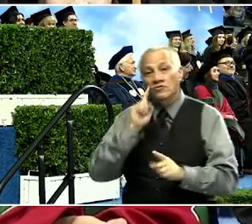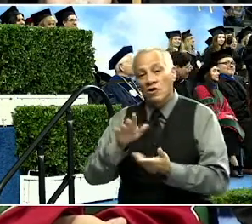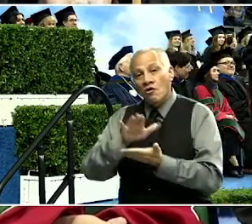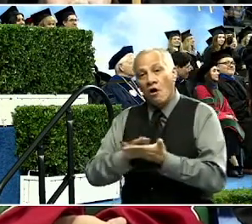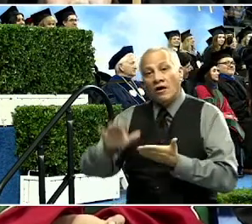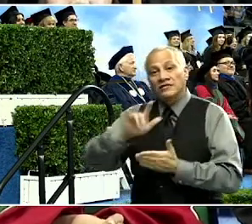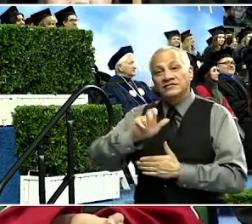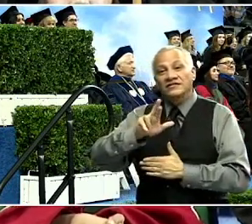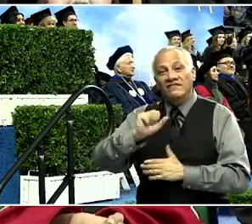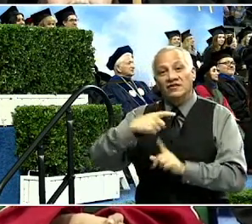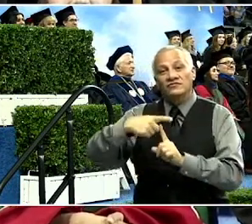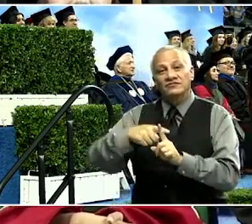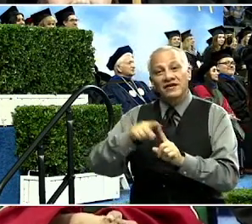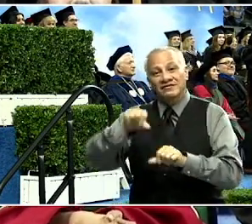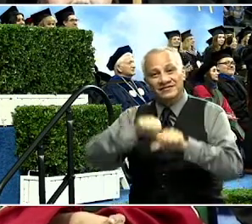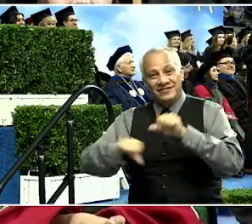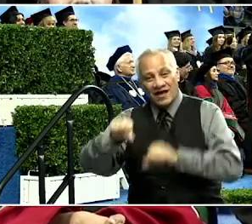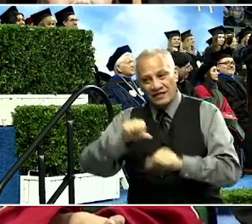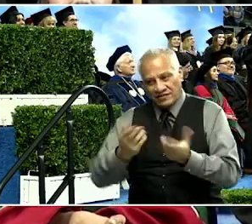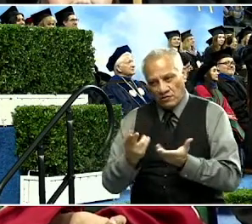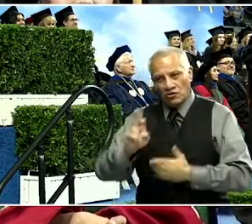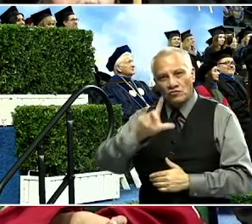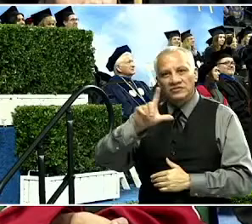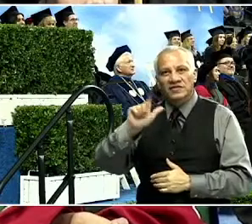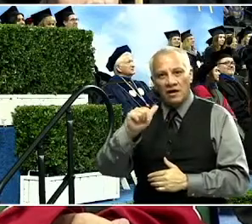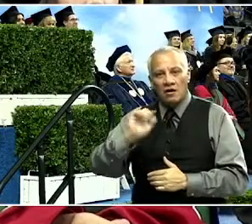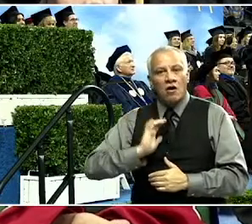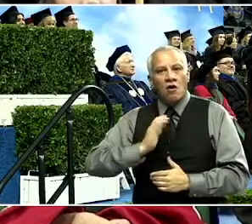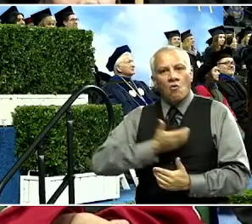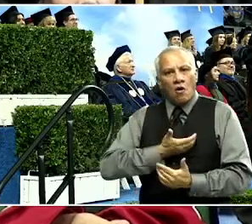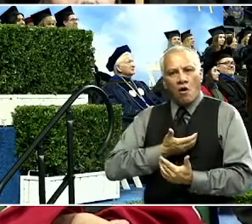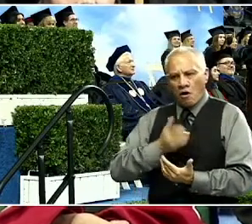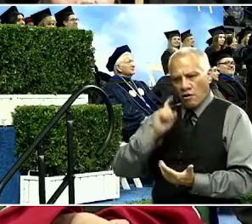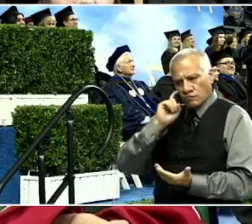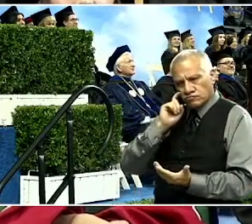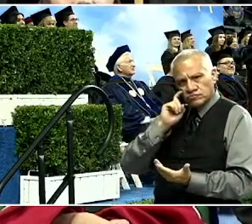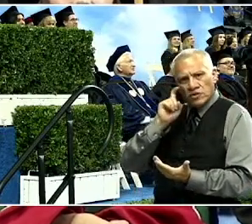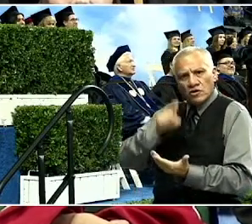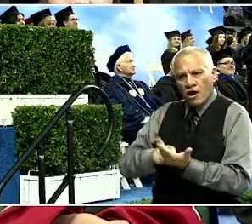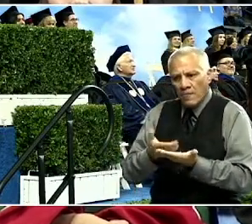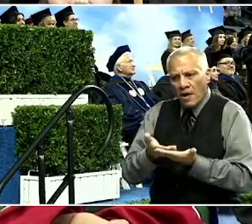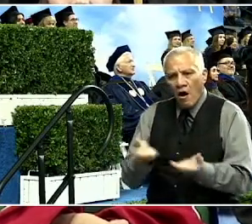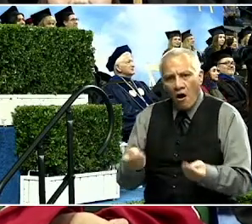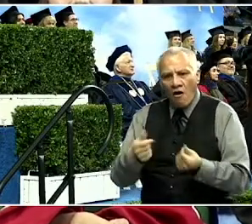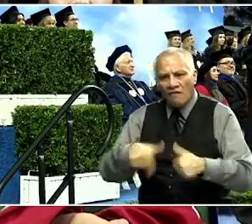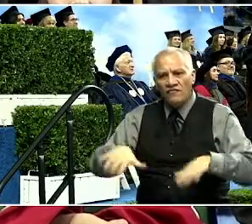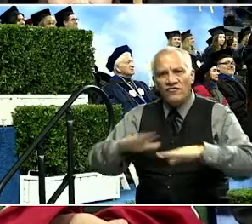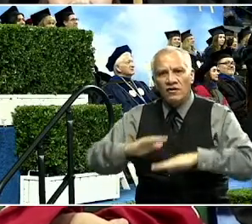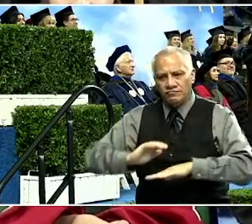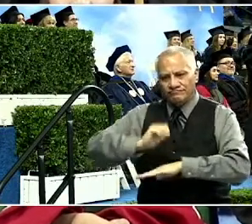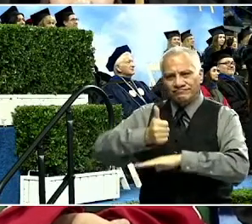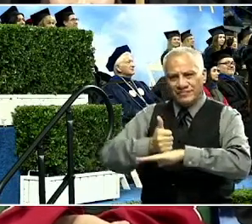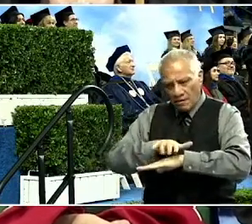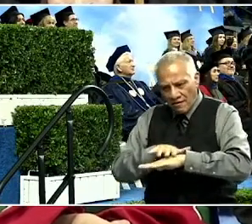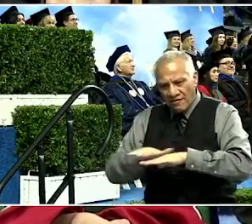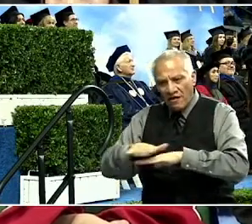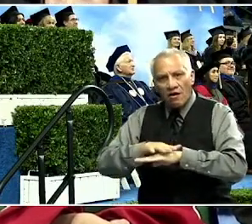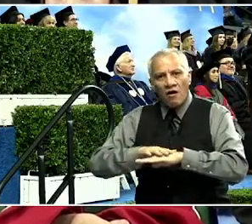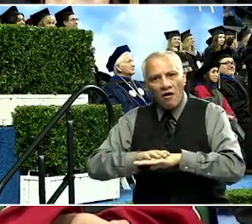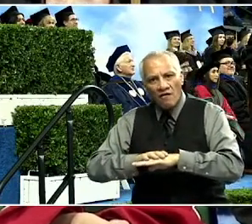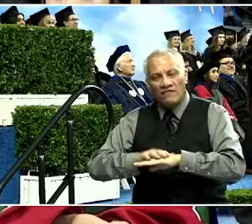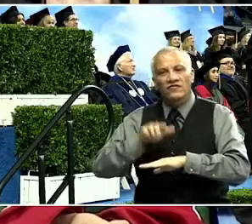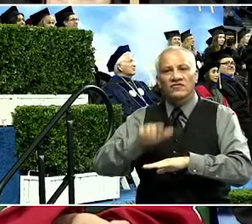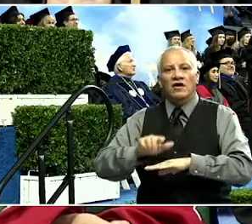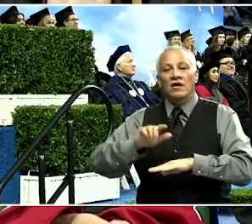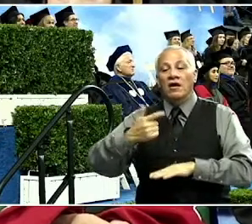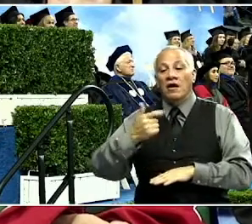Science at UCLA acknowledges our presence in the traditional, ancestral, and unceded territory of